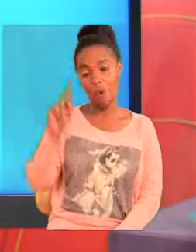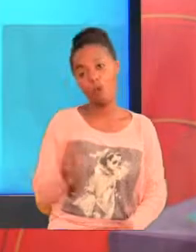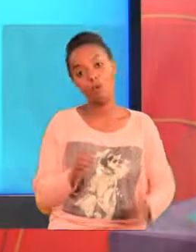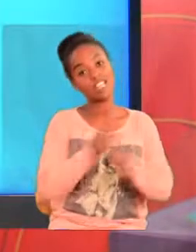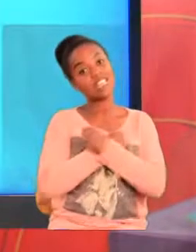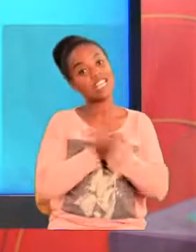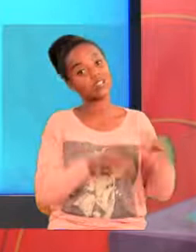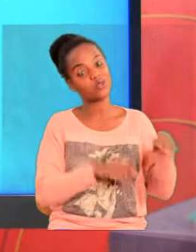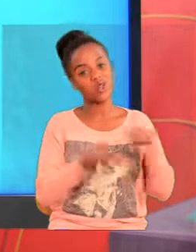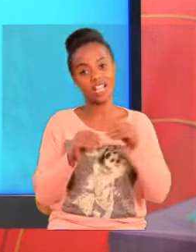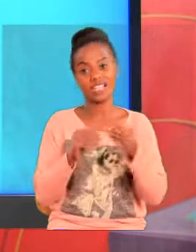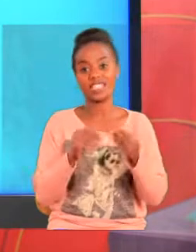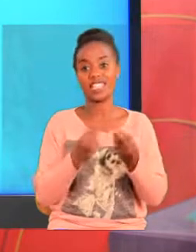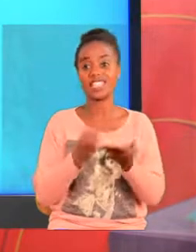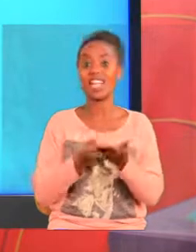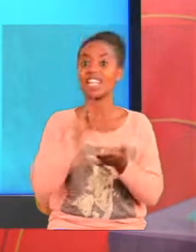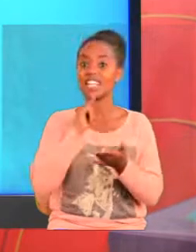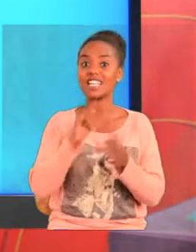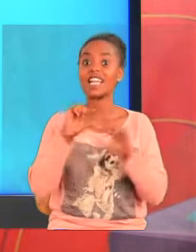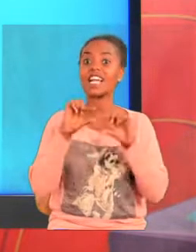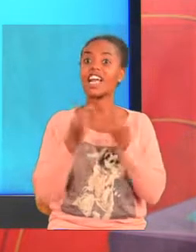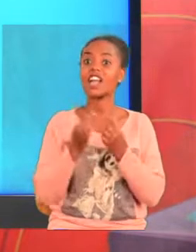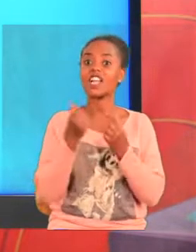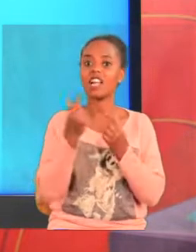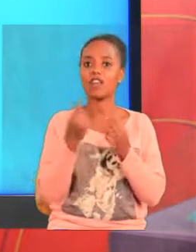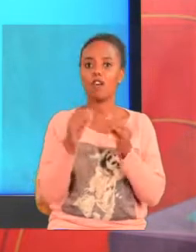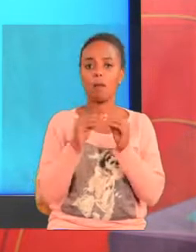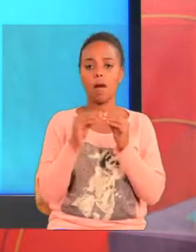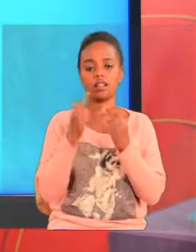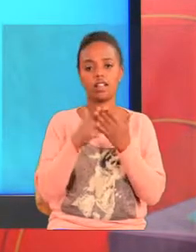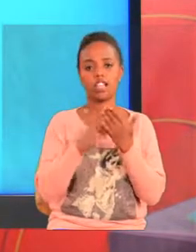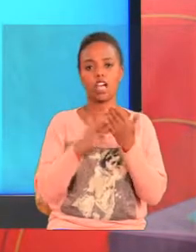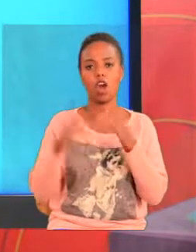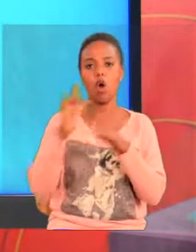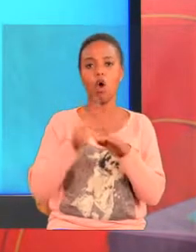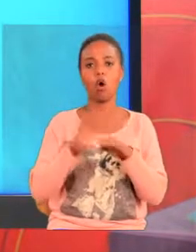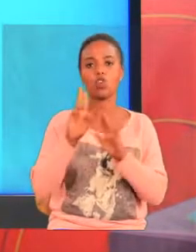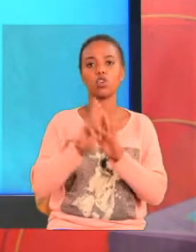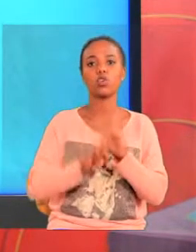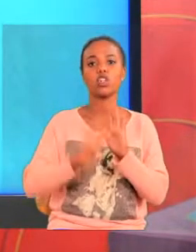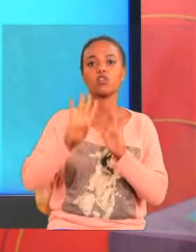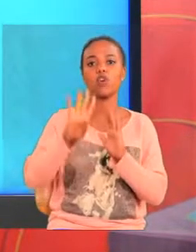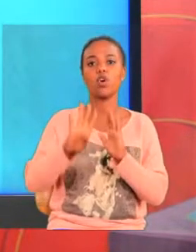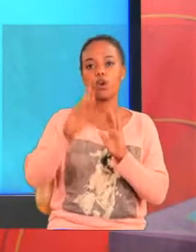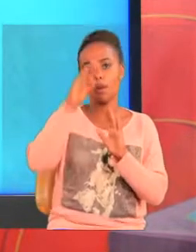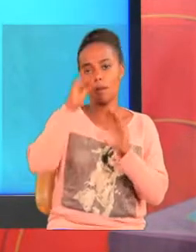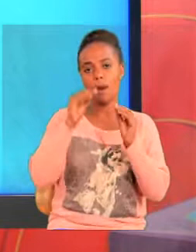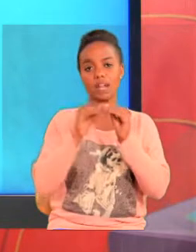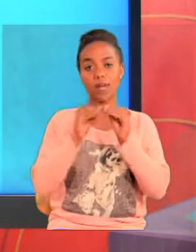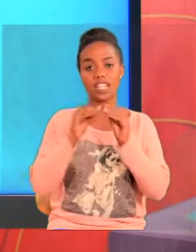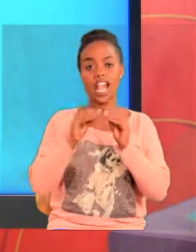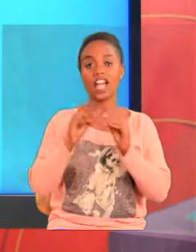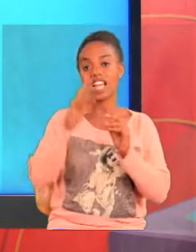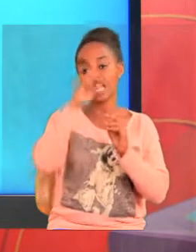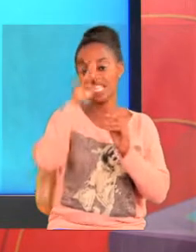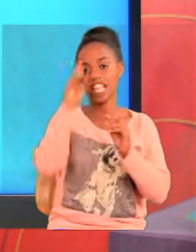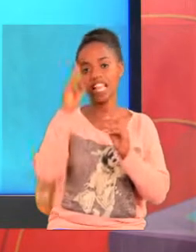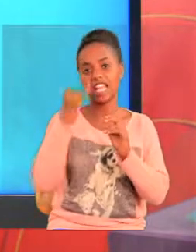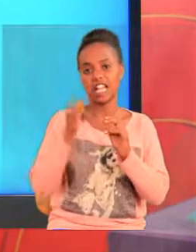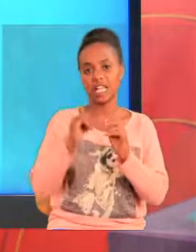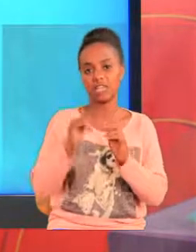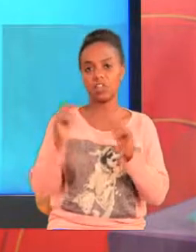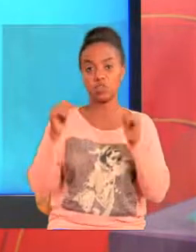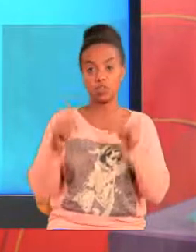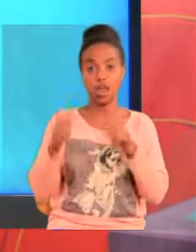Hello dear students, this is grade 11 mathematics lesson on unit 4 mathematical reasoning.